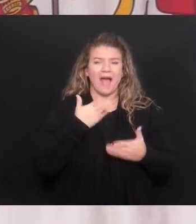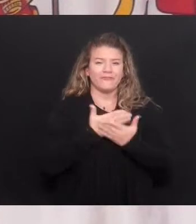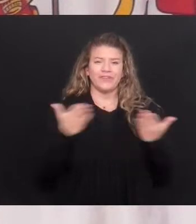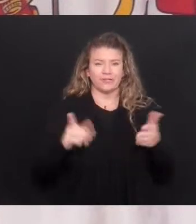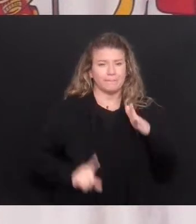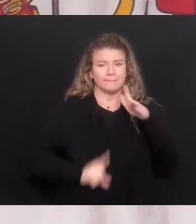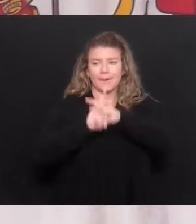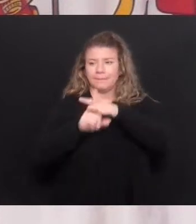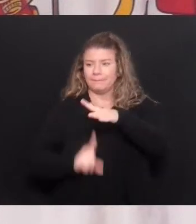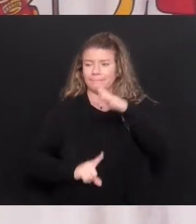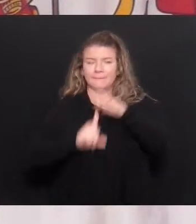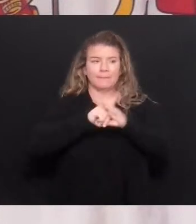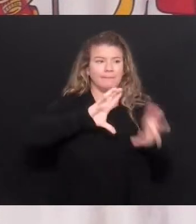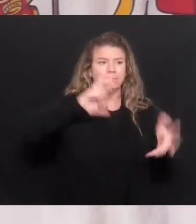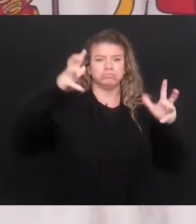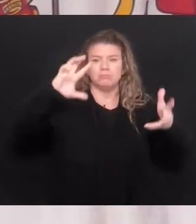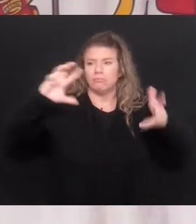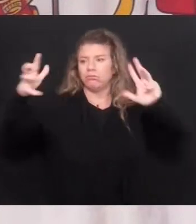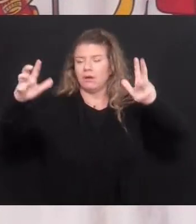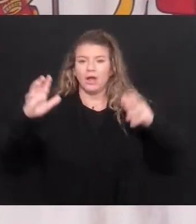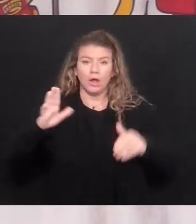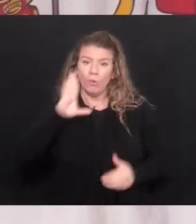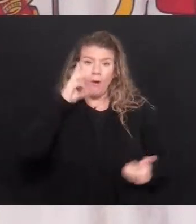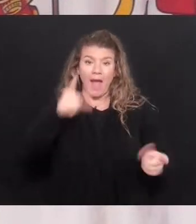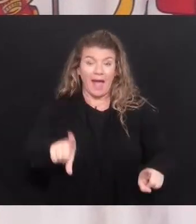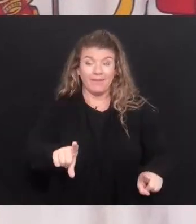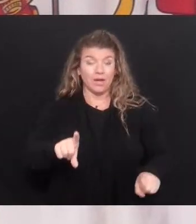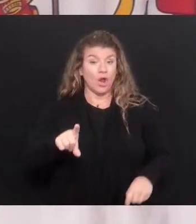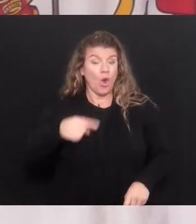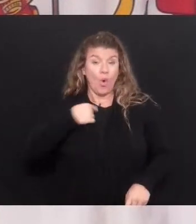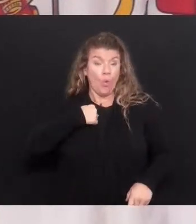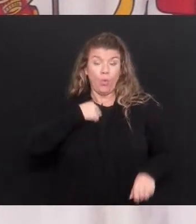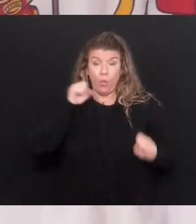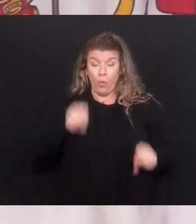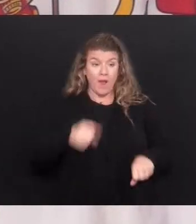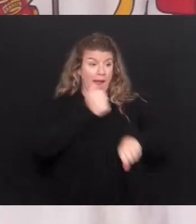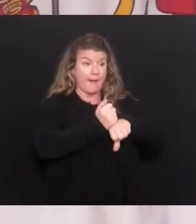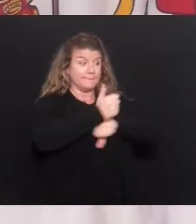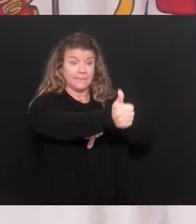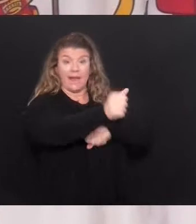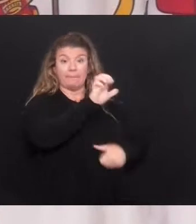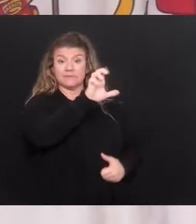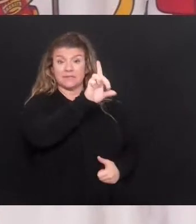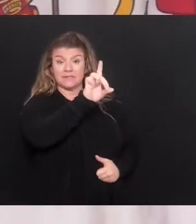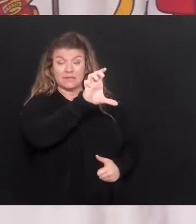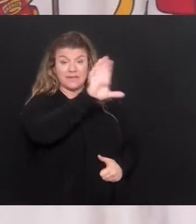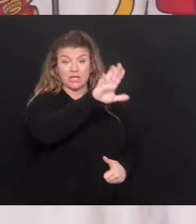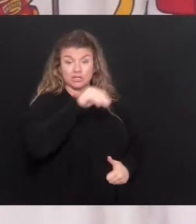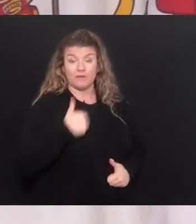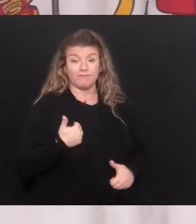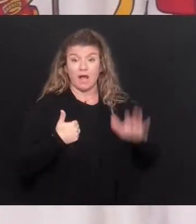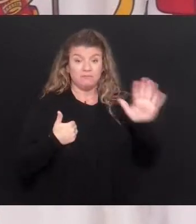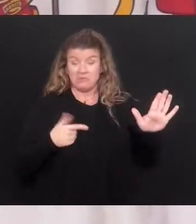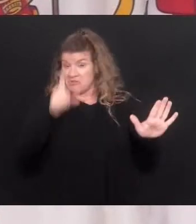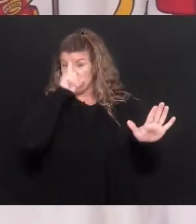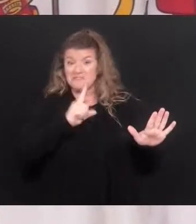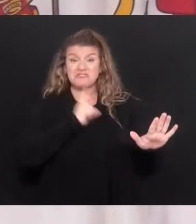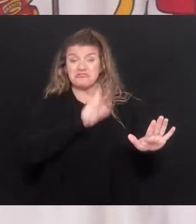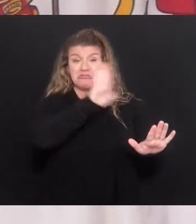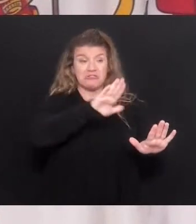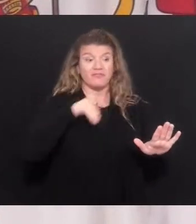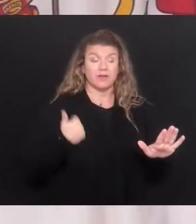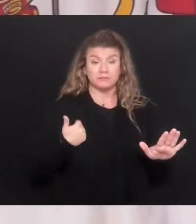and then. We can blame this on the CDC, and it's their fault. there's no question whatsoever it's their fault.